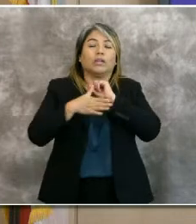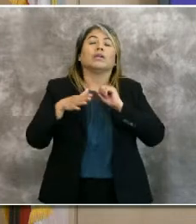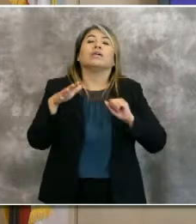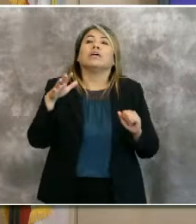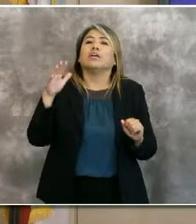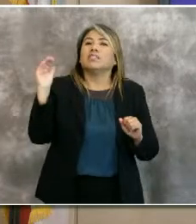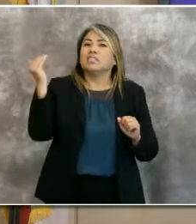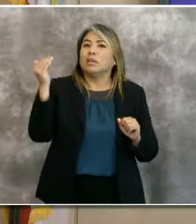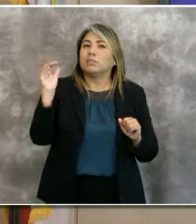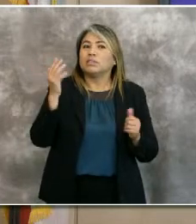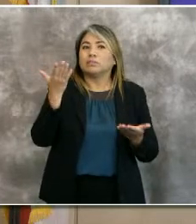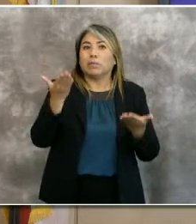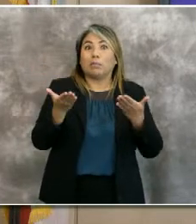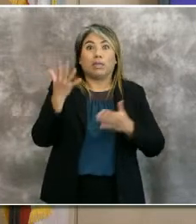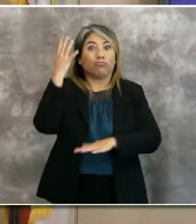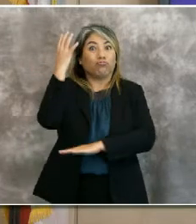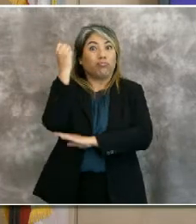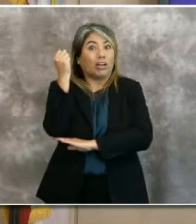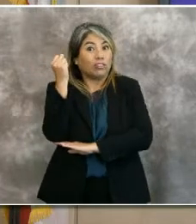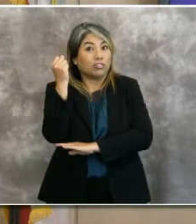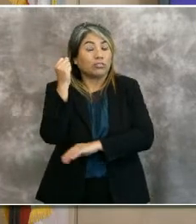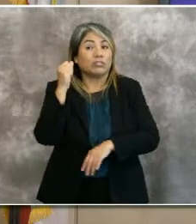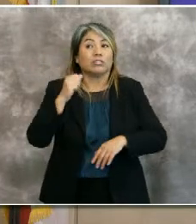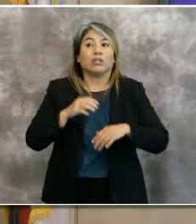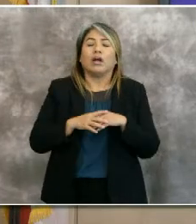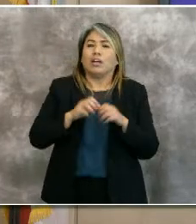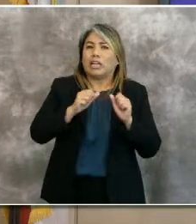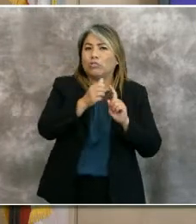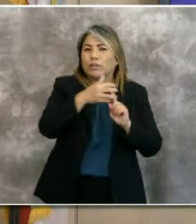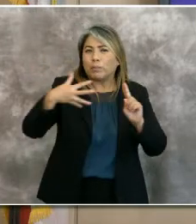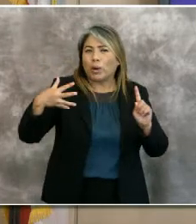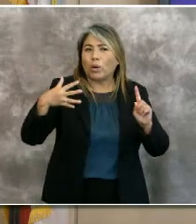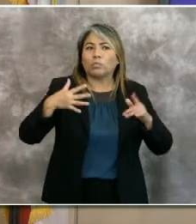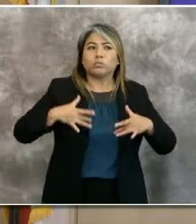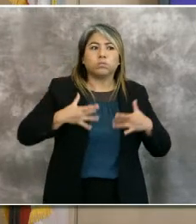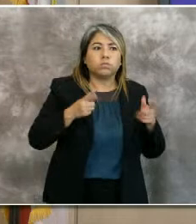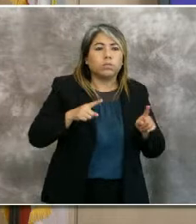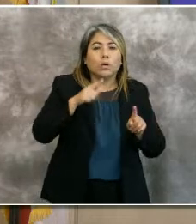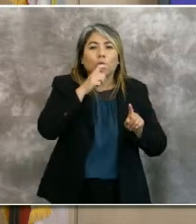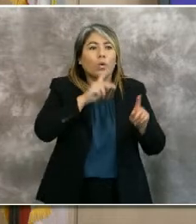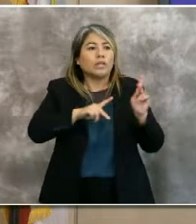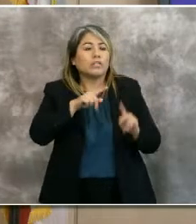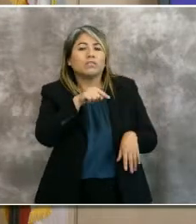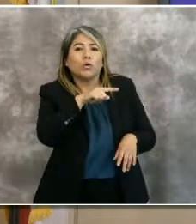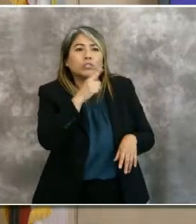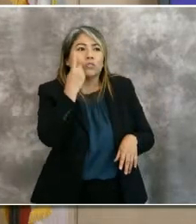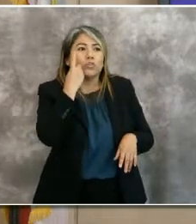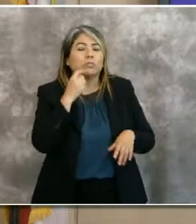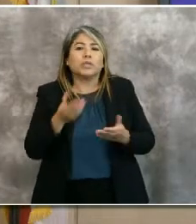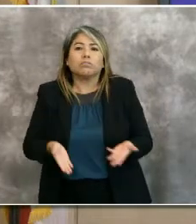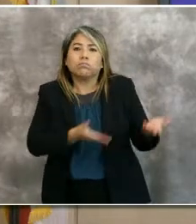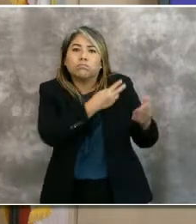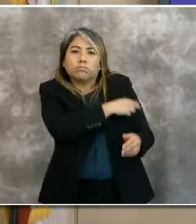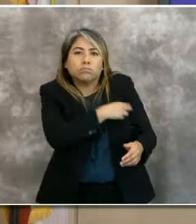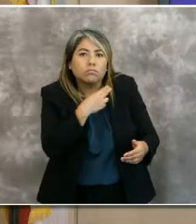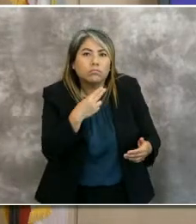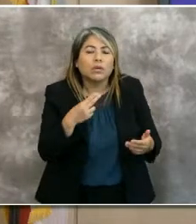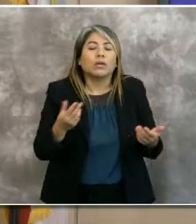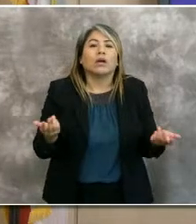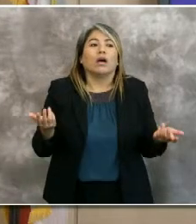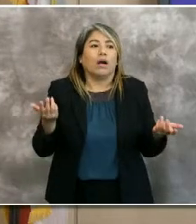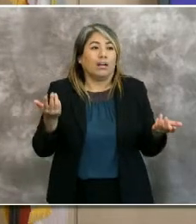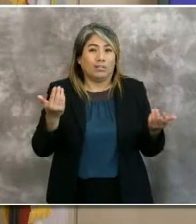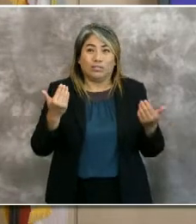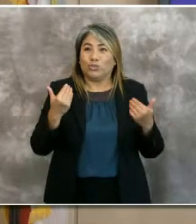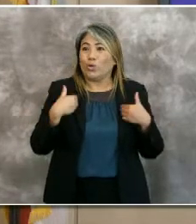might be close to a record. You guys elaborate a little bit on what's going on. Who are these folks that are recently being hospitalized? Do